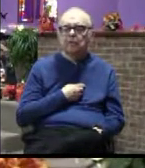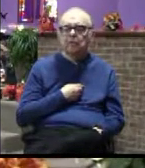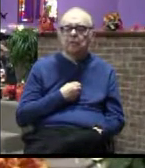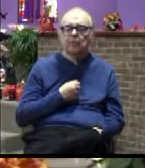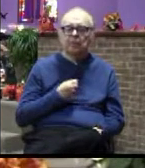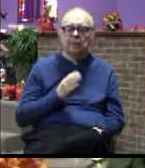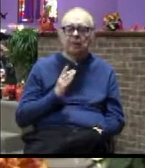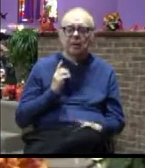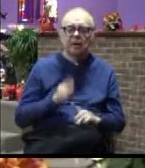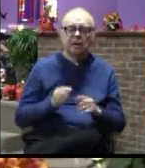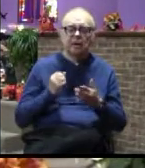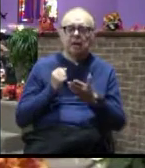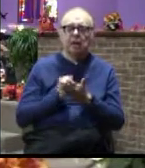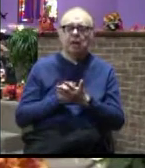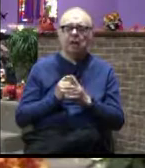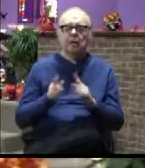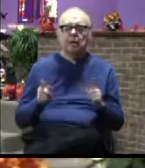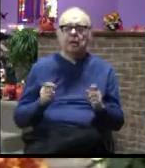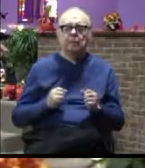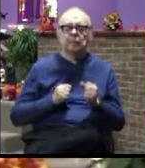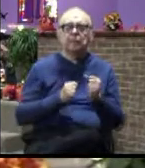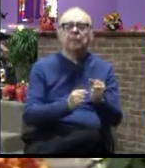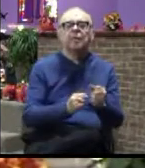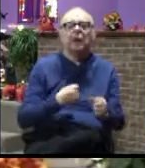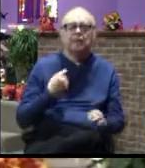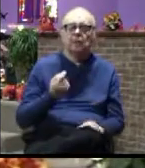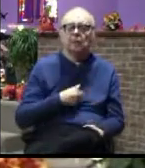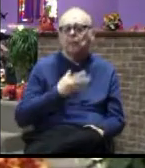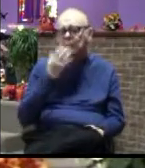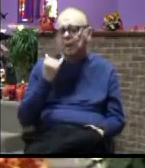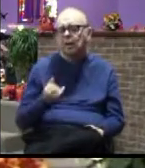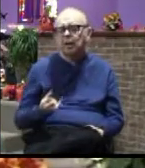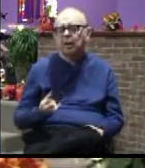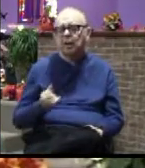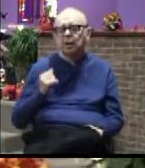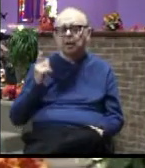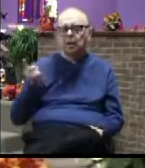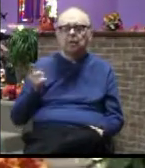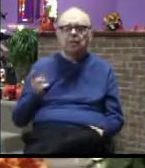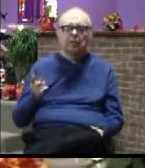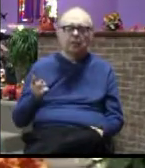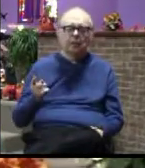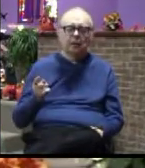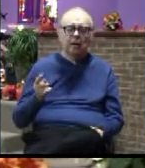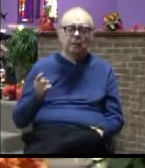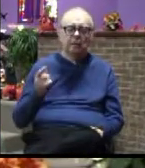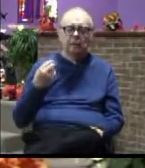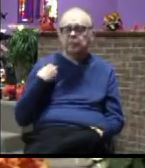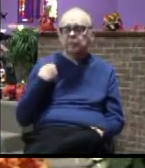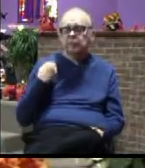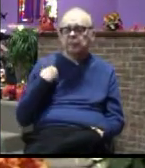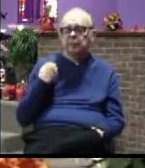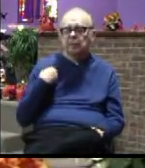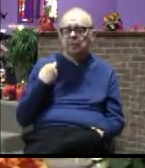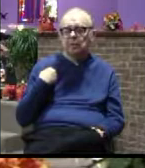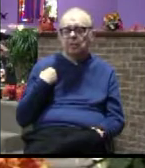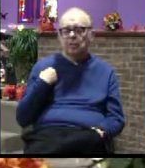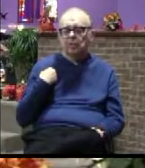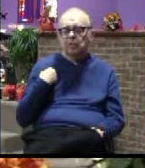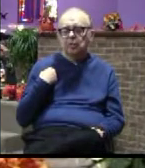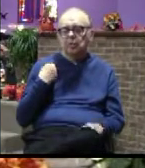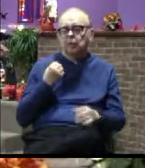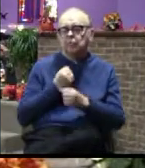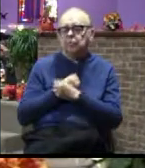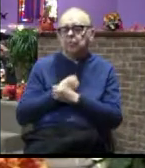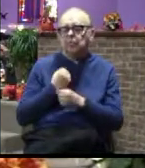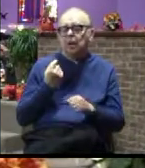God can't help but pursue us. Why? He has an obligation and responsibility to